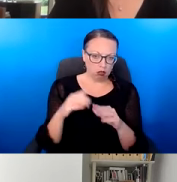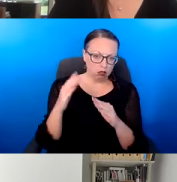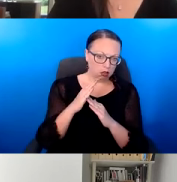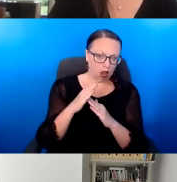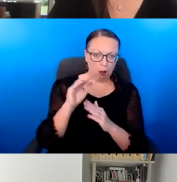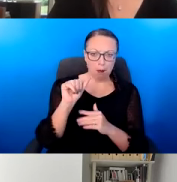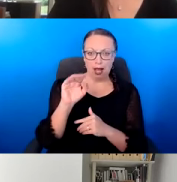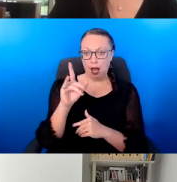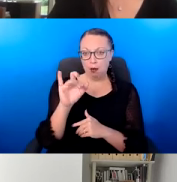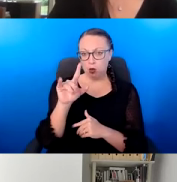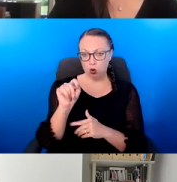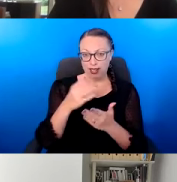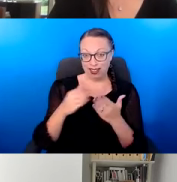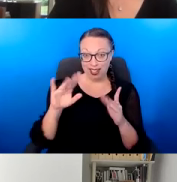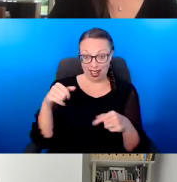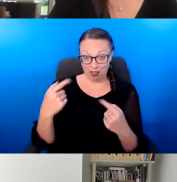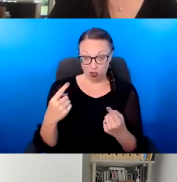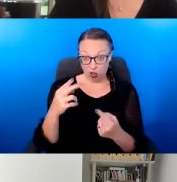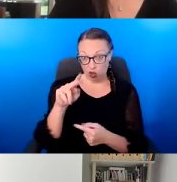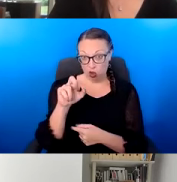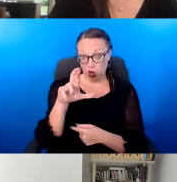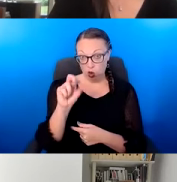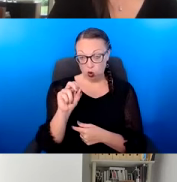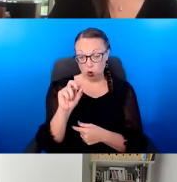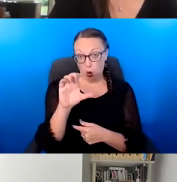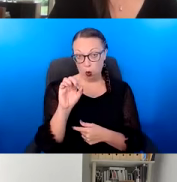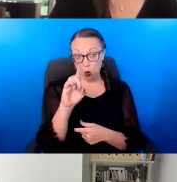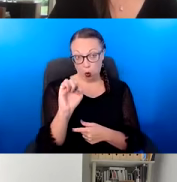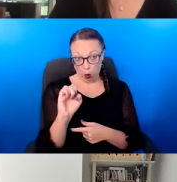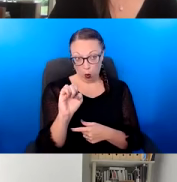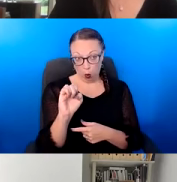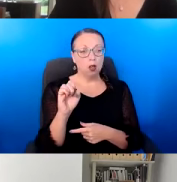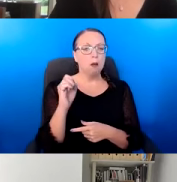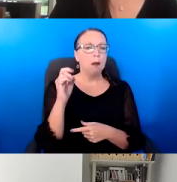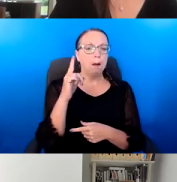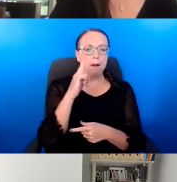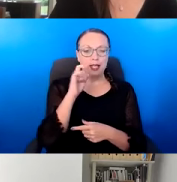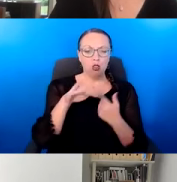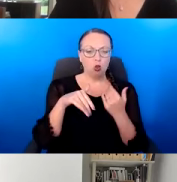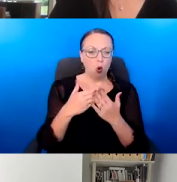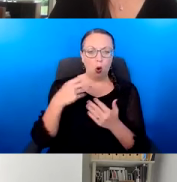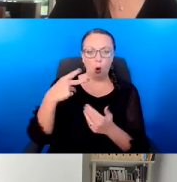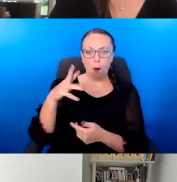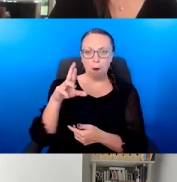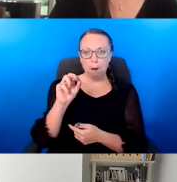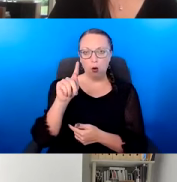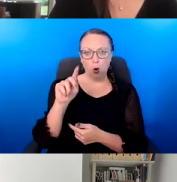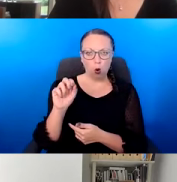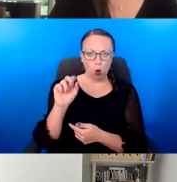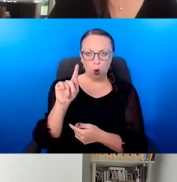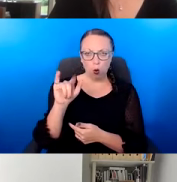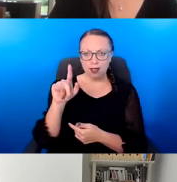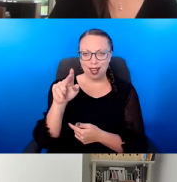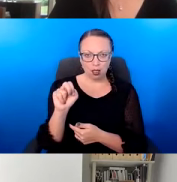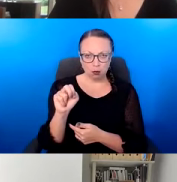the planet, which is the neural code, but it's because they're all prototypes. Look, there's no